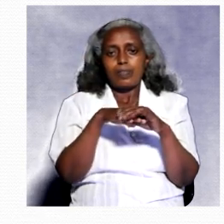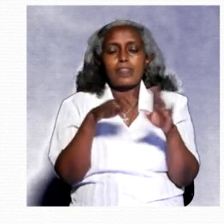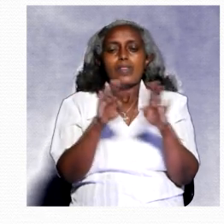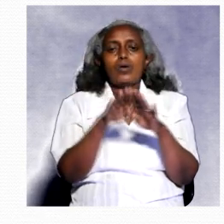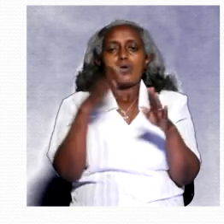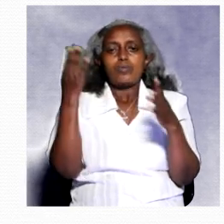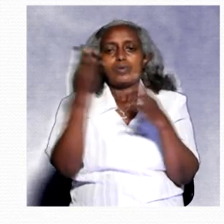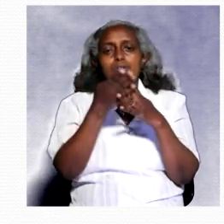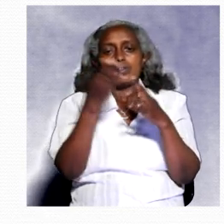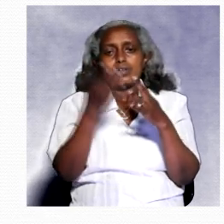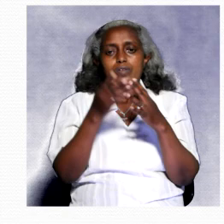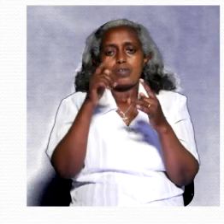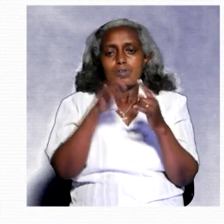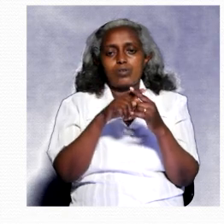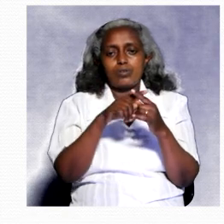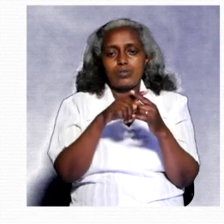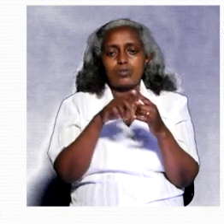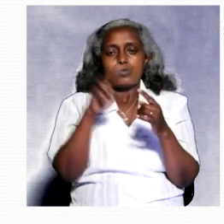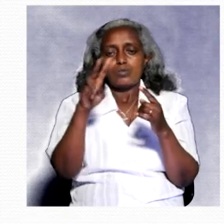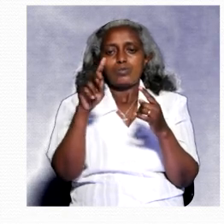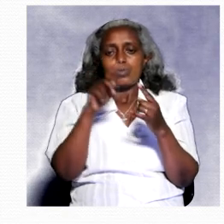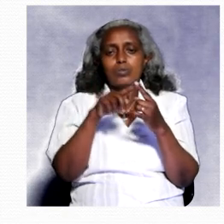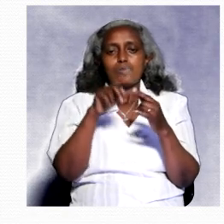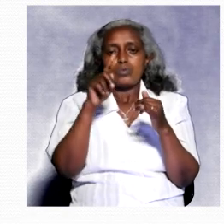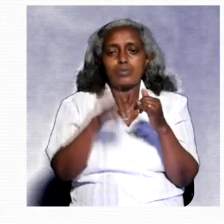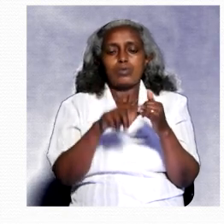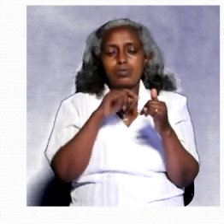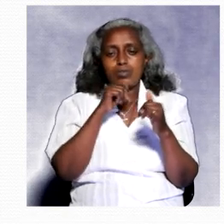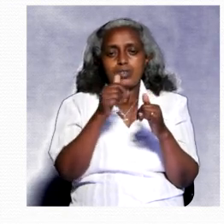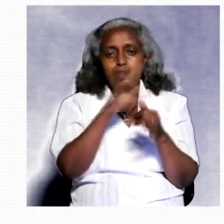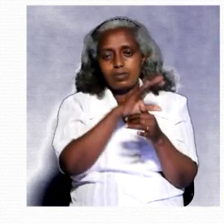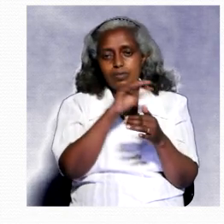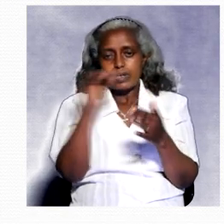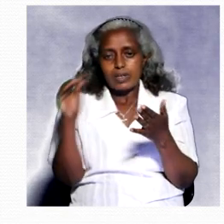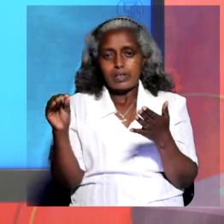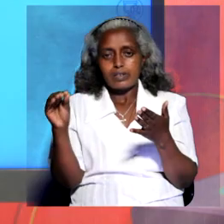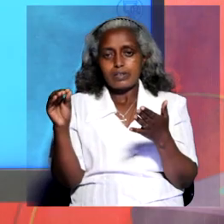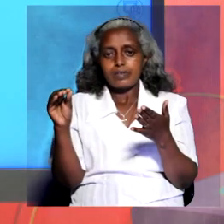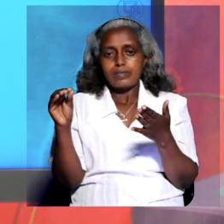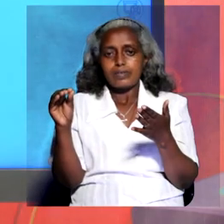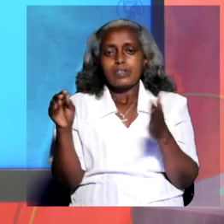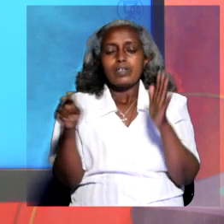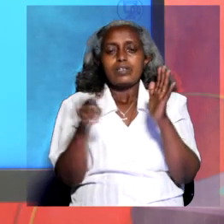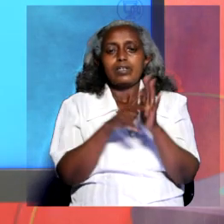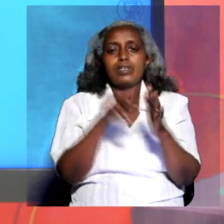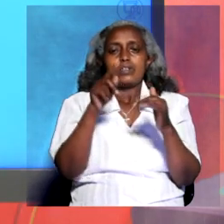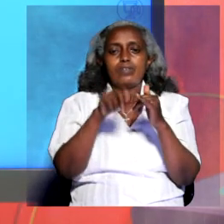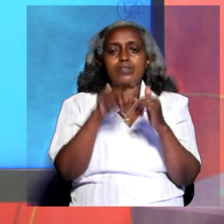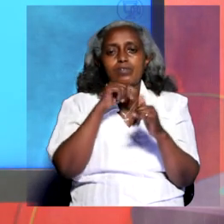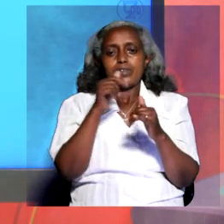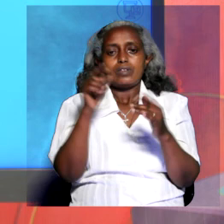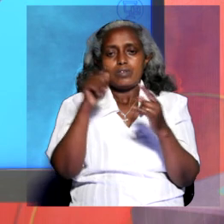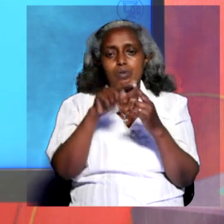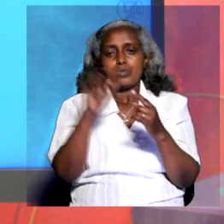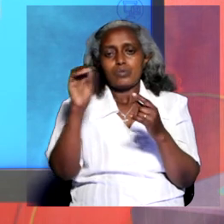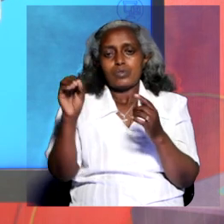open interval 2 up to infinity and negative infinity up to 0.